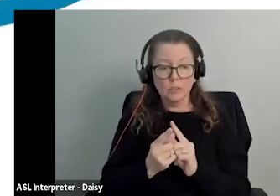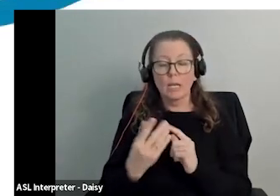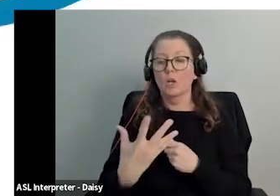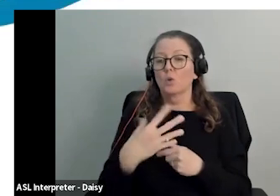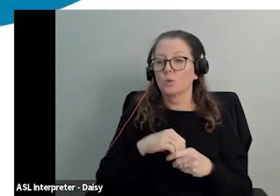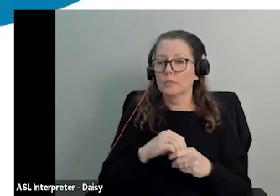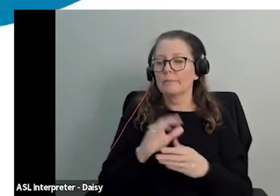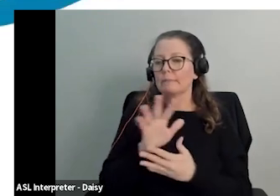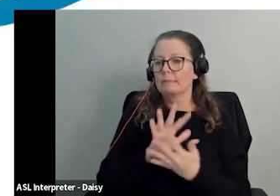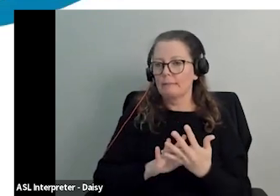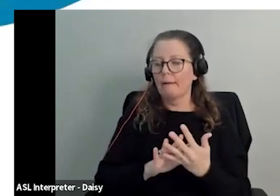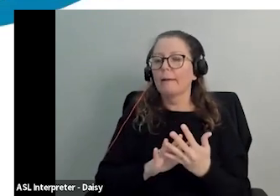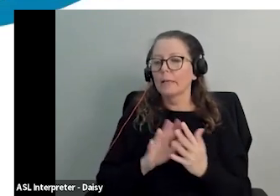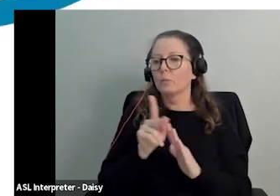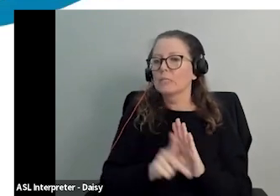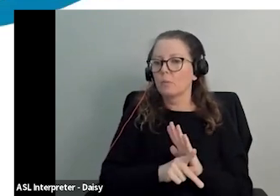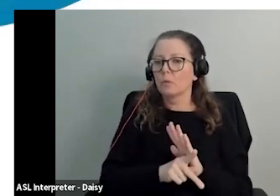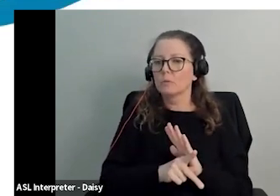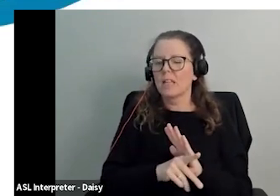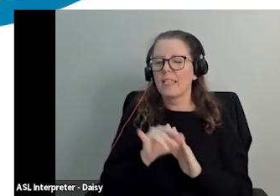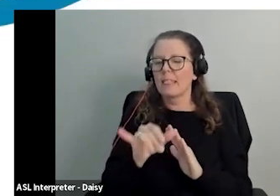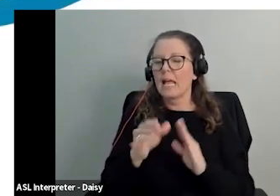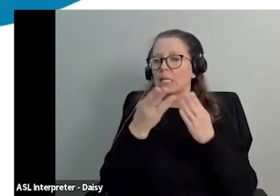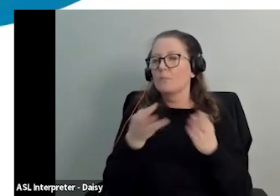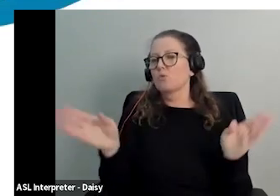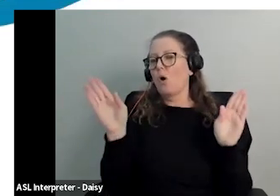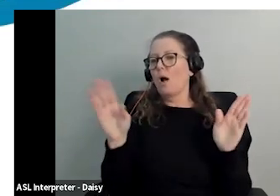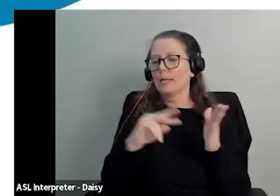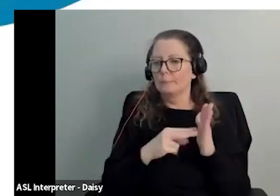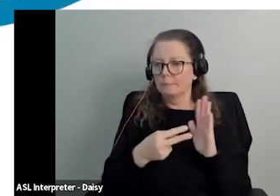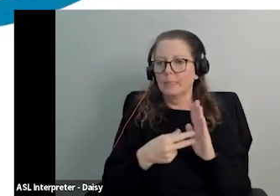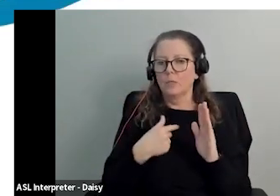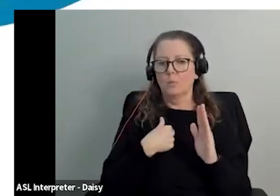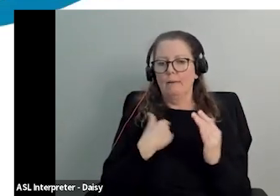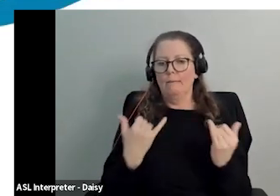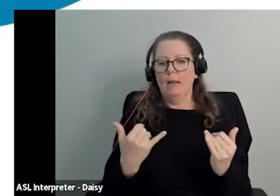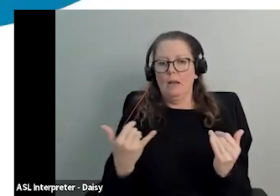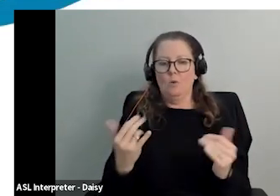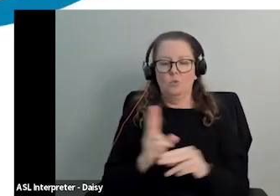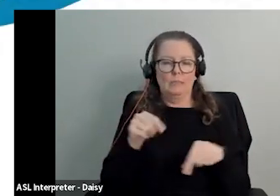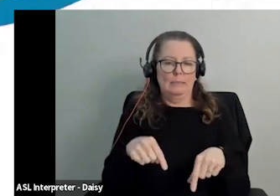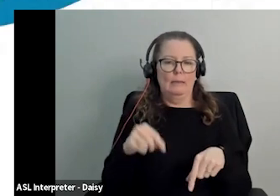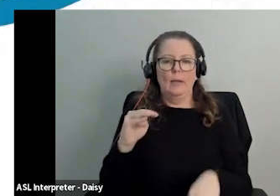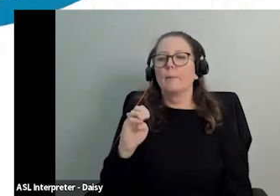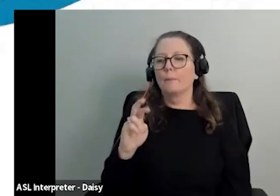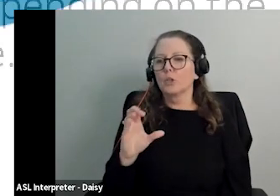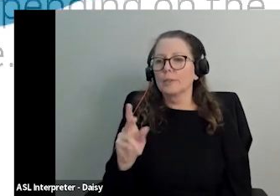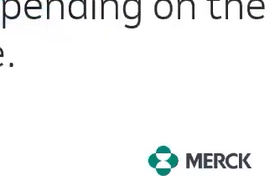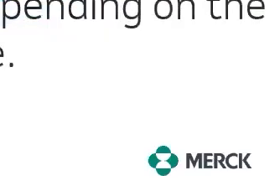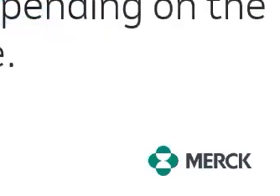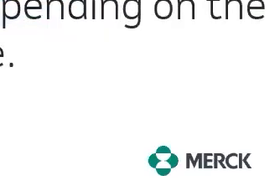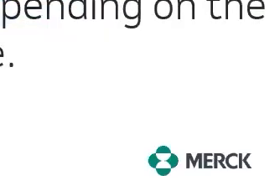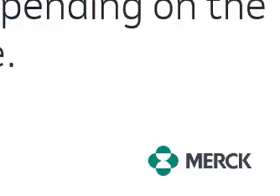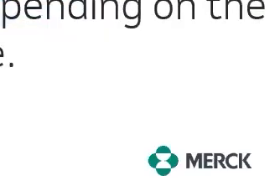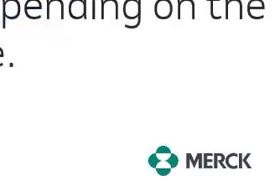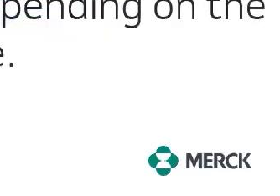And so that's the broad definition that at least we at Merck use today in how we do our business. I'm sure many